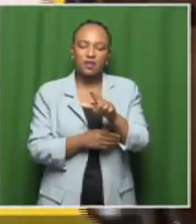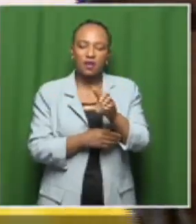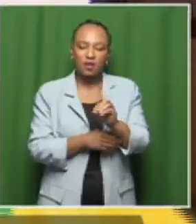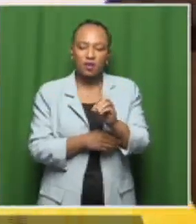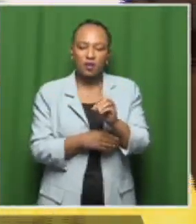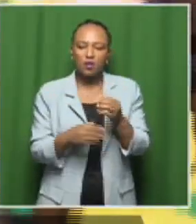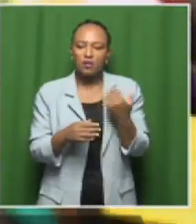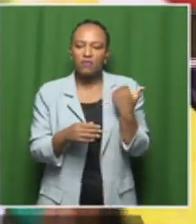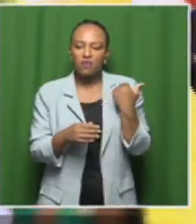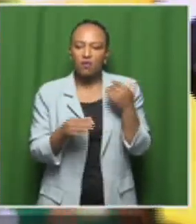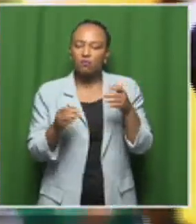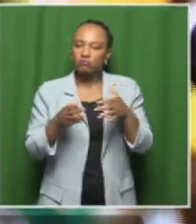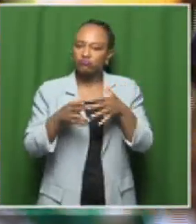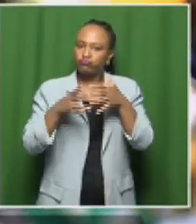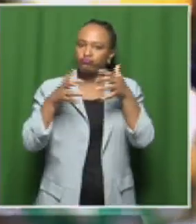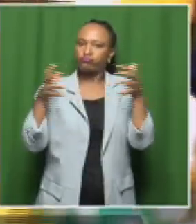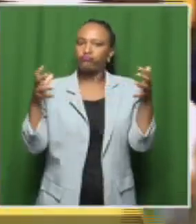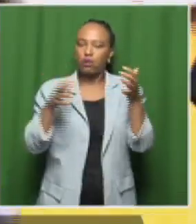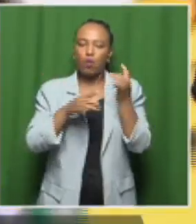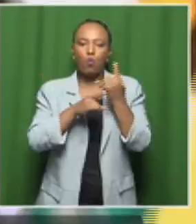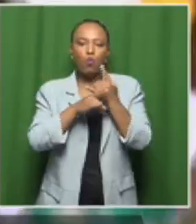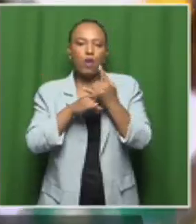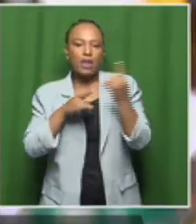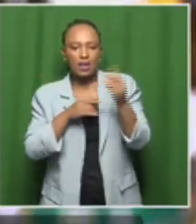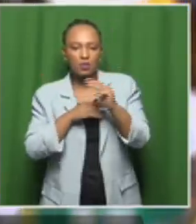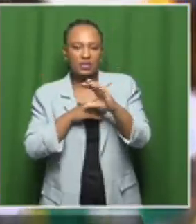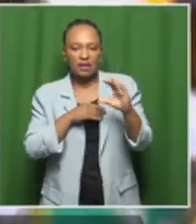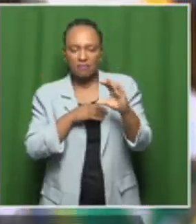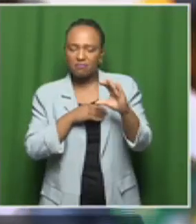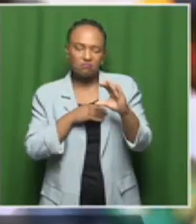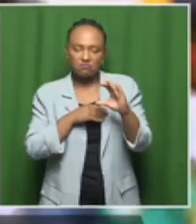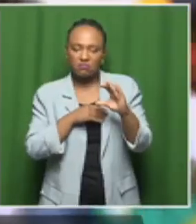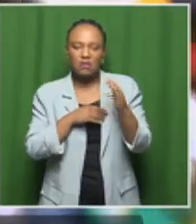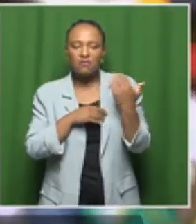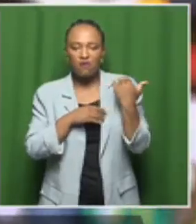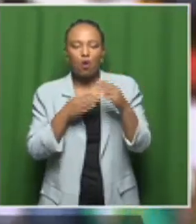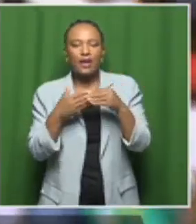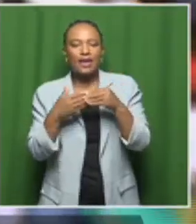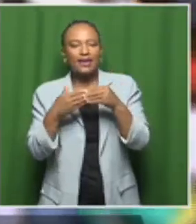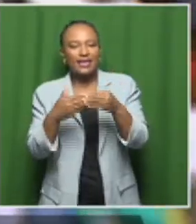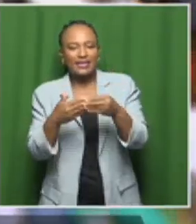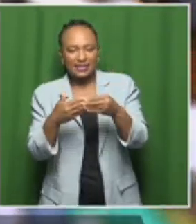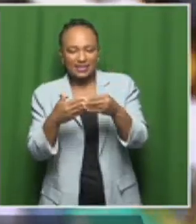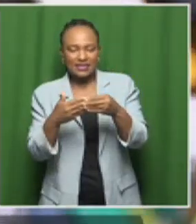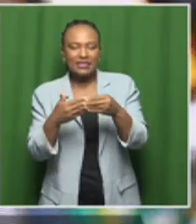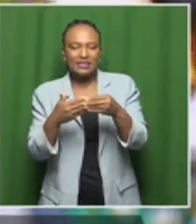outright majority in the Western Cape. We've been leading and governing the Western Cape through